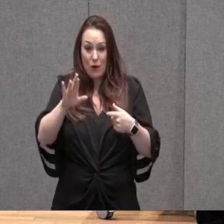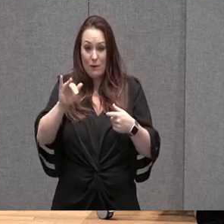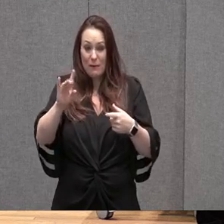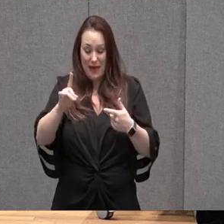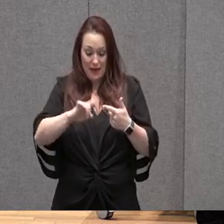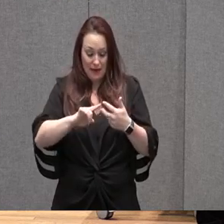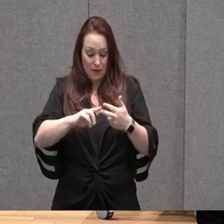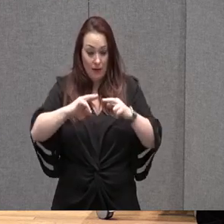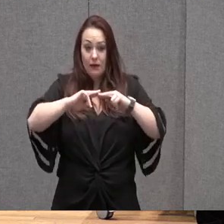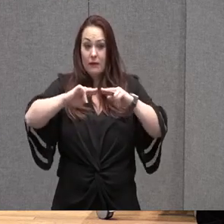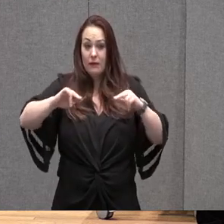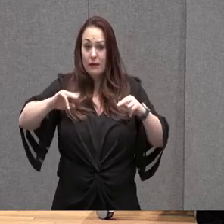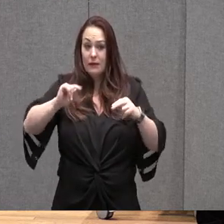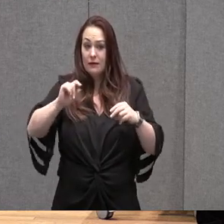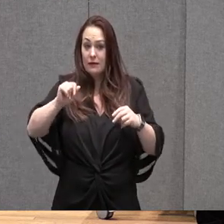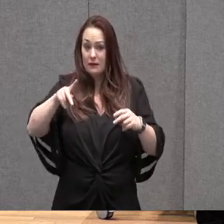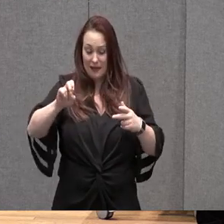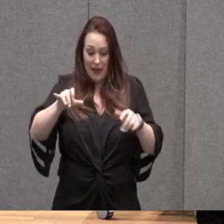Tape.